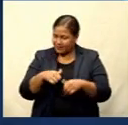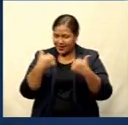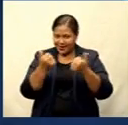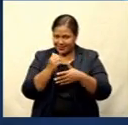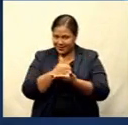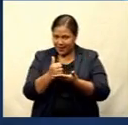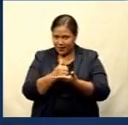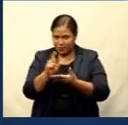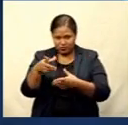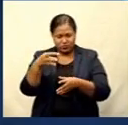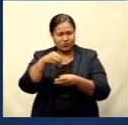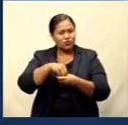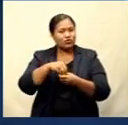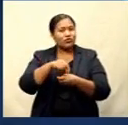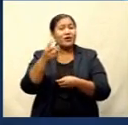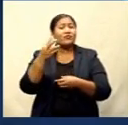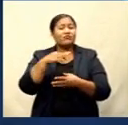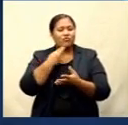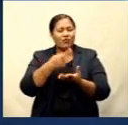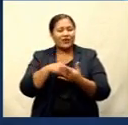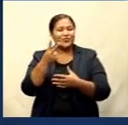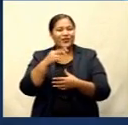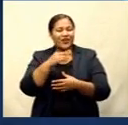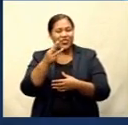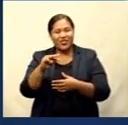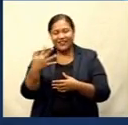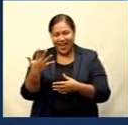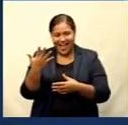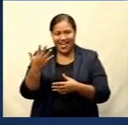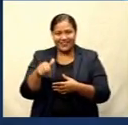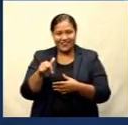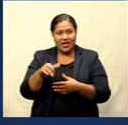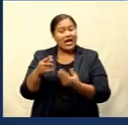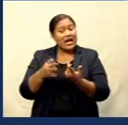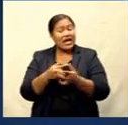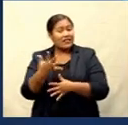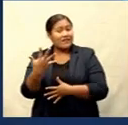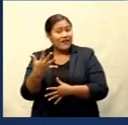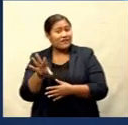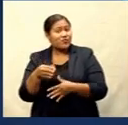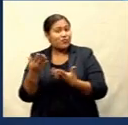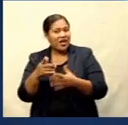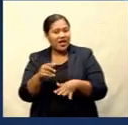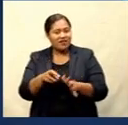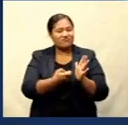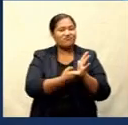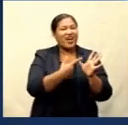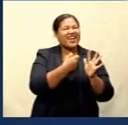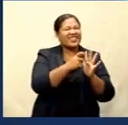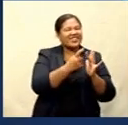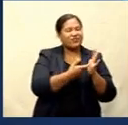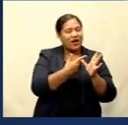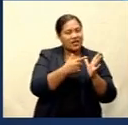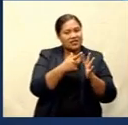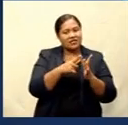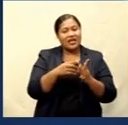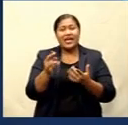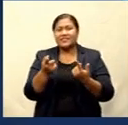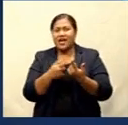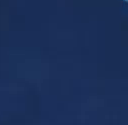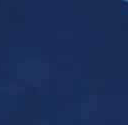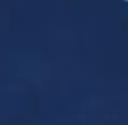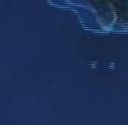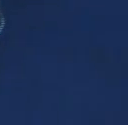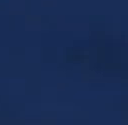of new infections, recording 235 cases. Another 5 were recorded in Raki, while there is a lone case